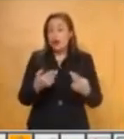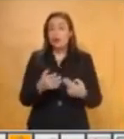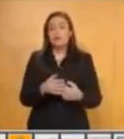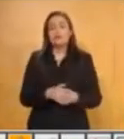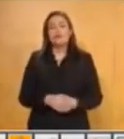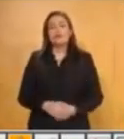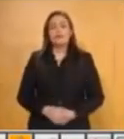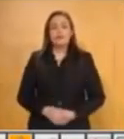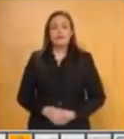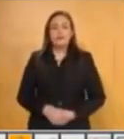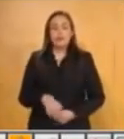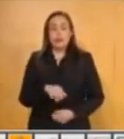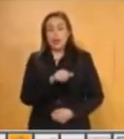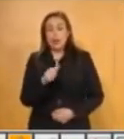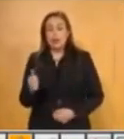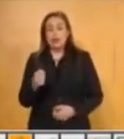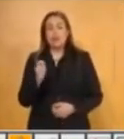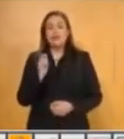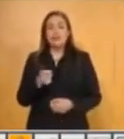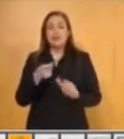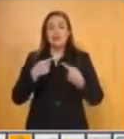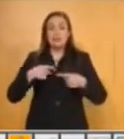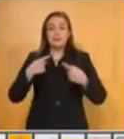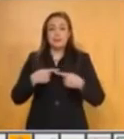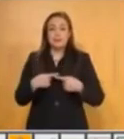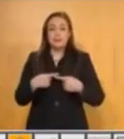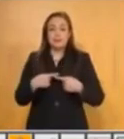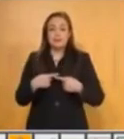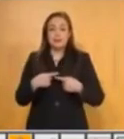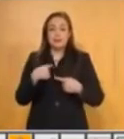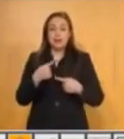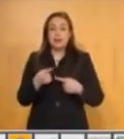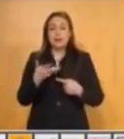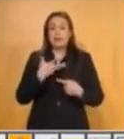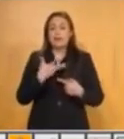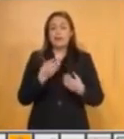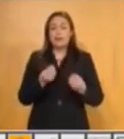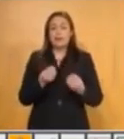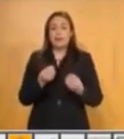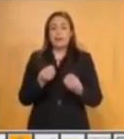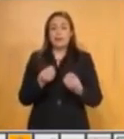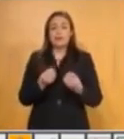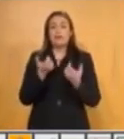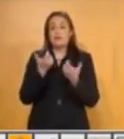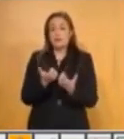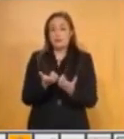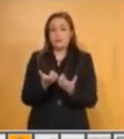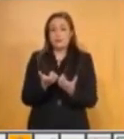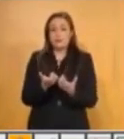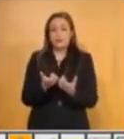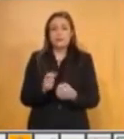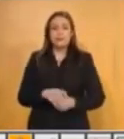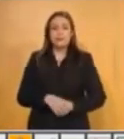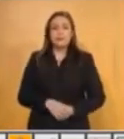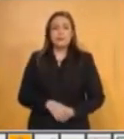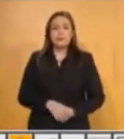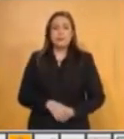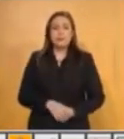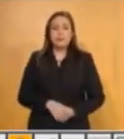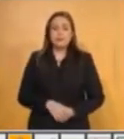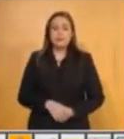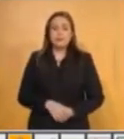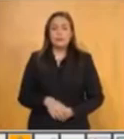It refers to a person or a character that is rich or that has a lot of money. And at last, we